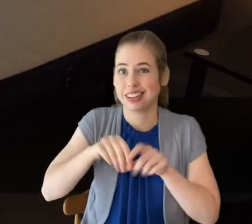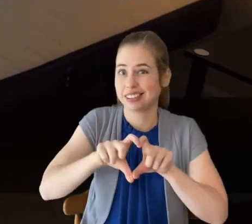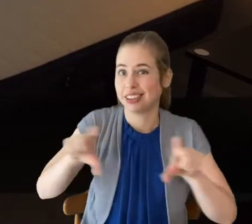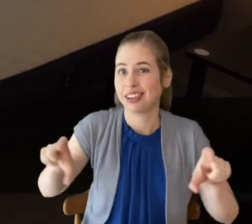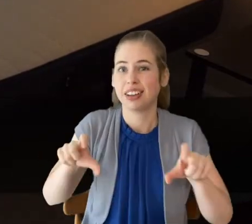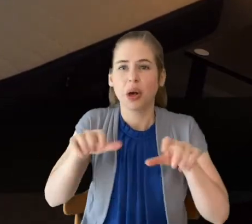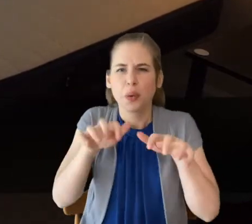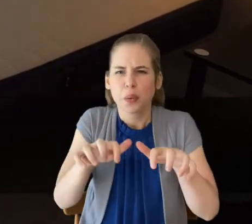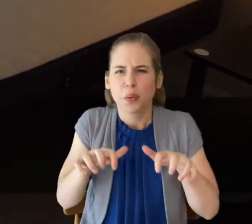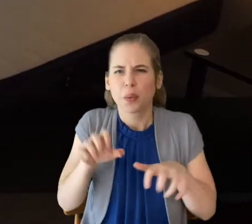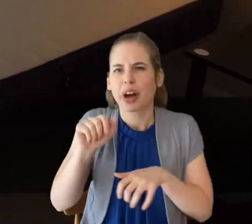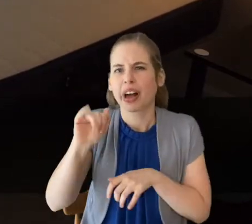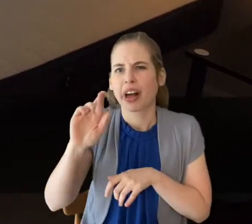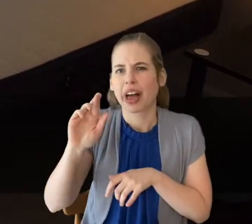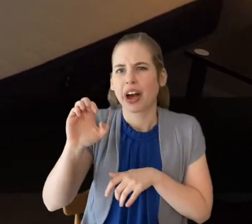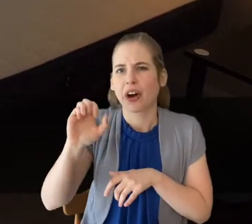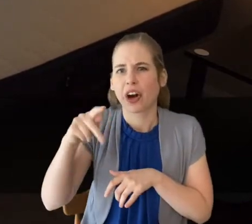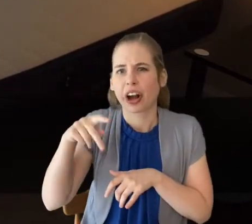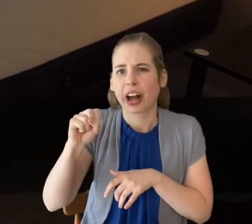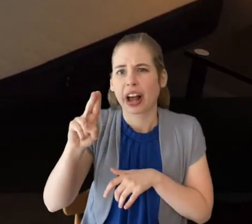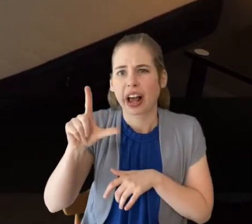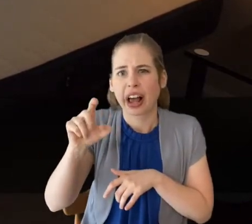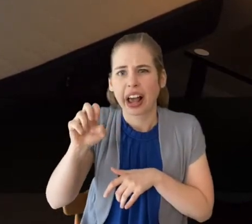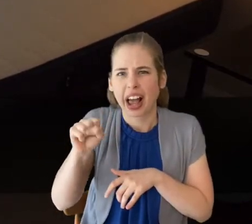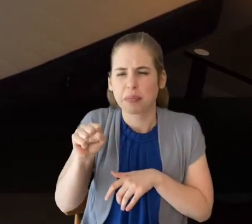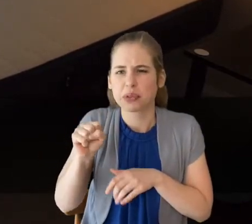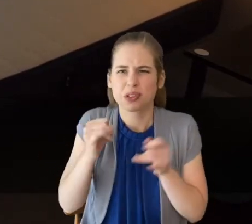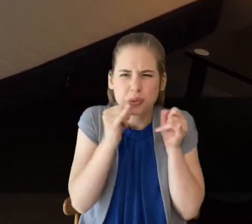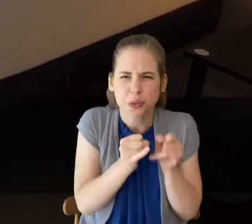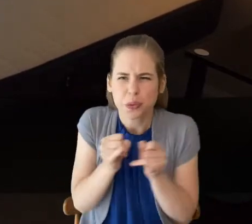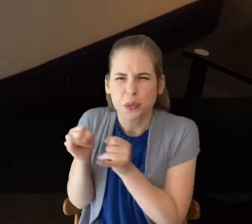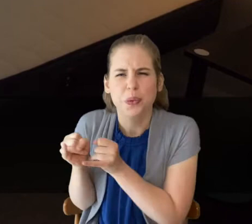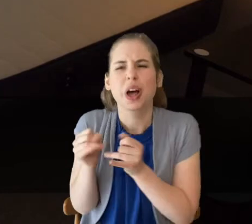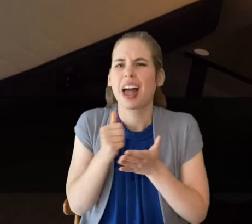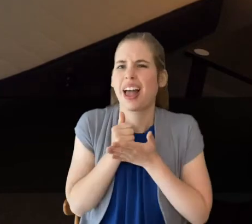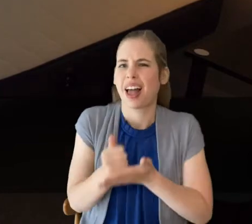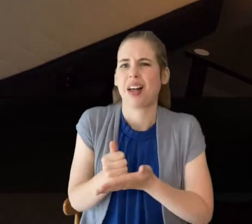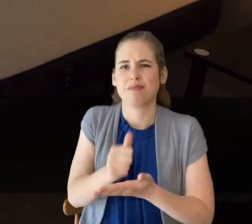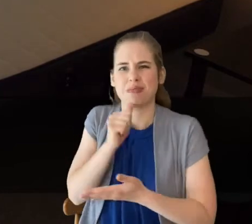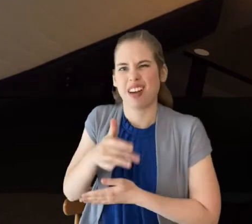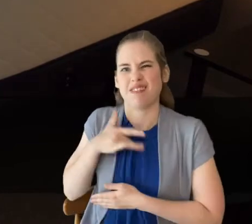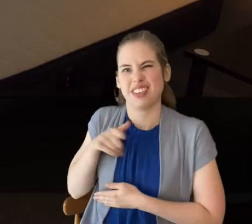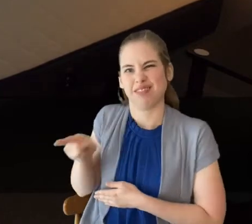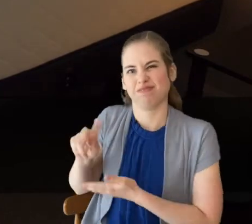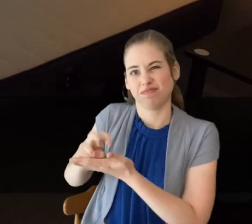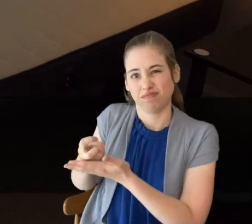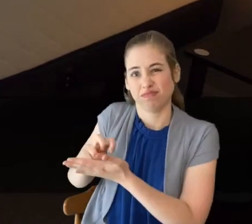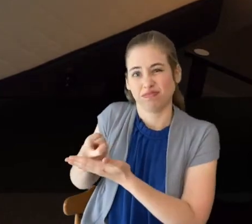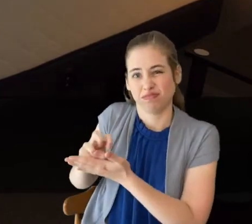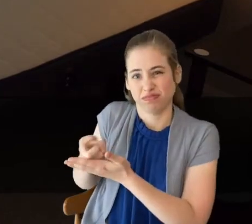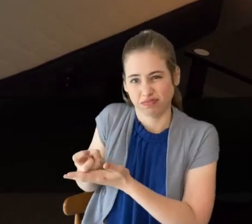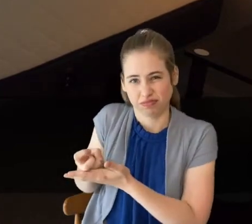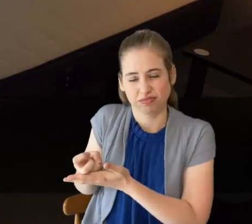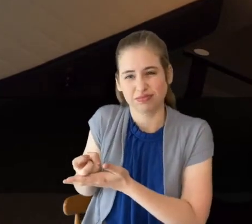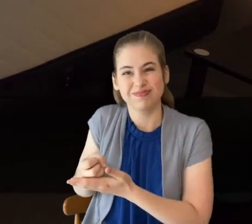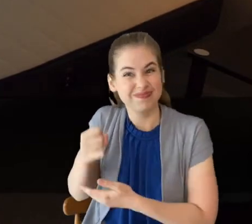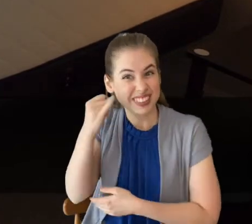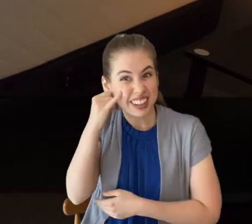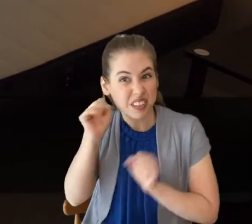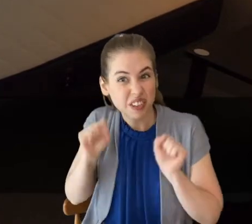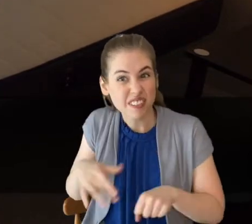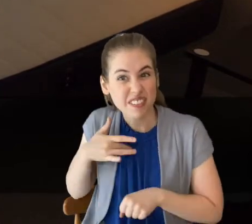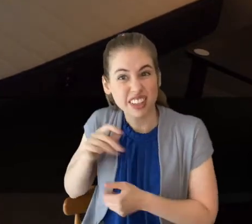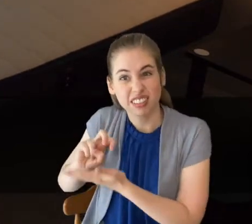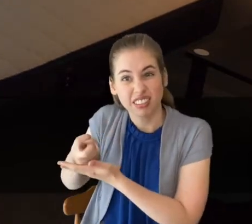particularly important if you or your partner are a restless sleeper. Mattresses with poor motion transfer can cause undue